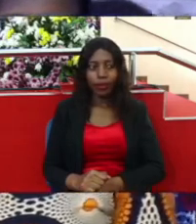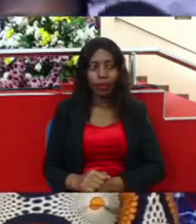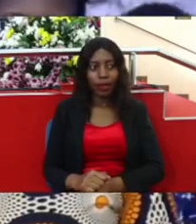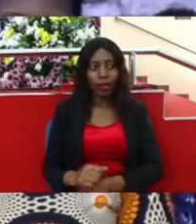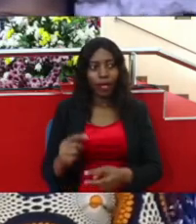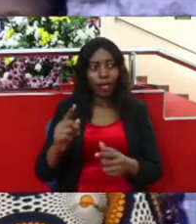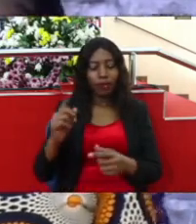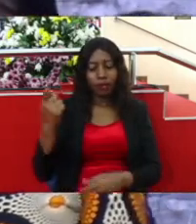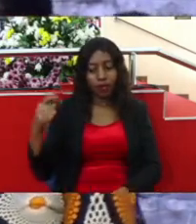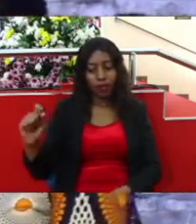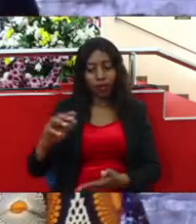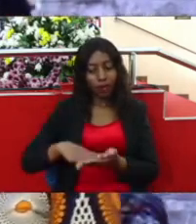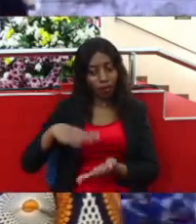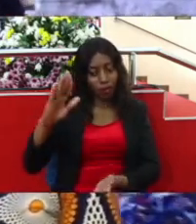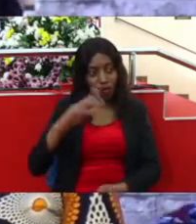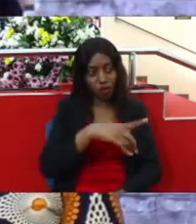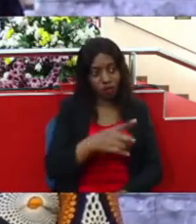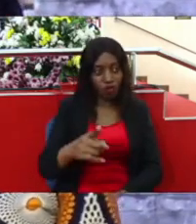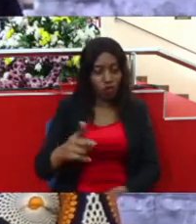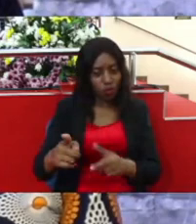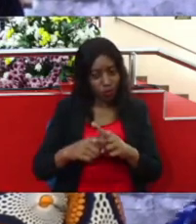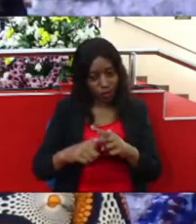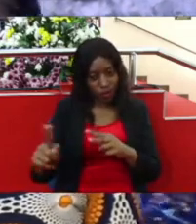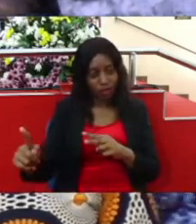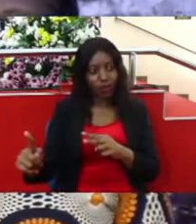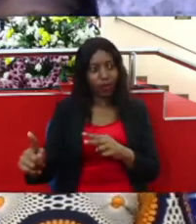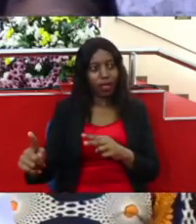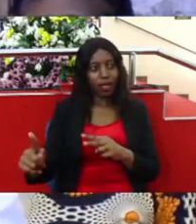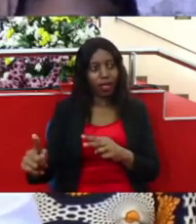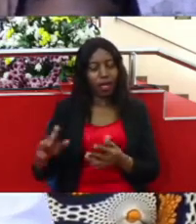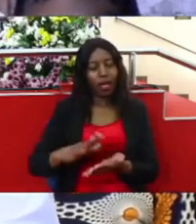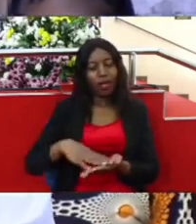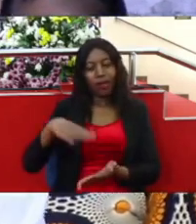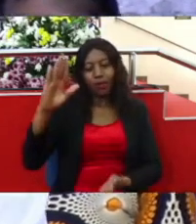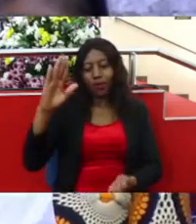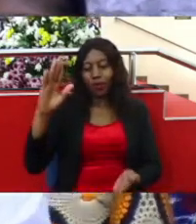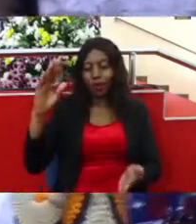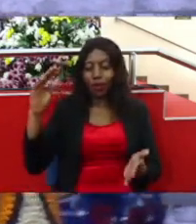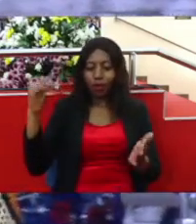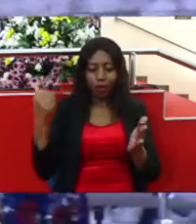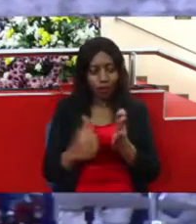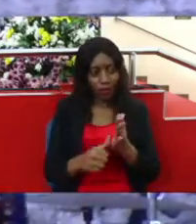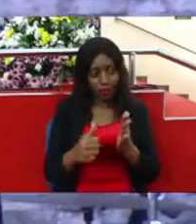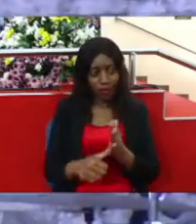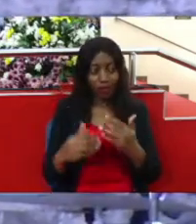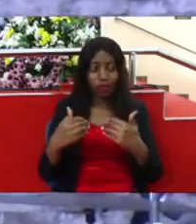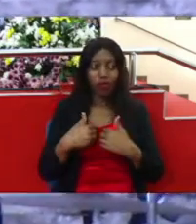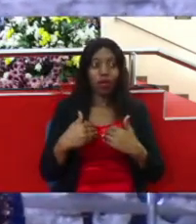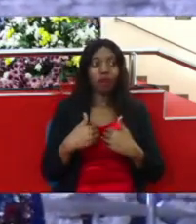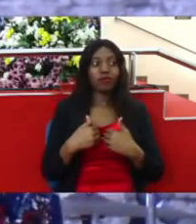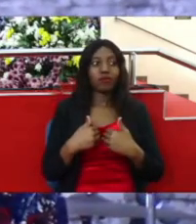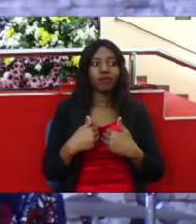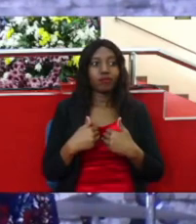unavyokimbia mbali. The more you run, jinsi unavyokimbia zaidi. The more chaotic the situation becomes. Ndivyo mambo yanavyozidi kuwa mabaya. You get into